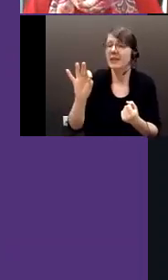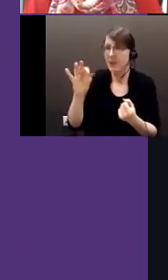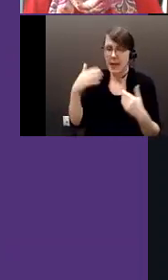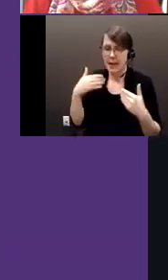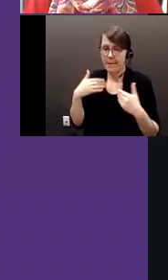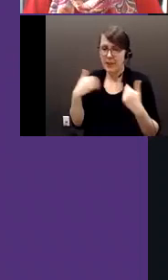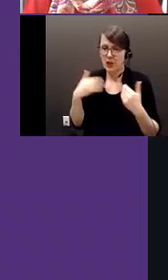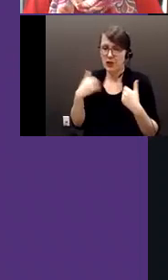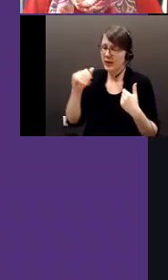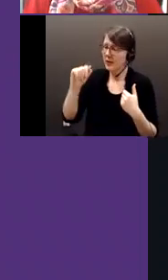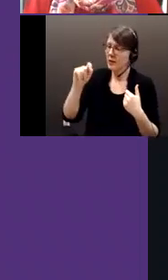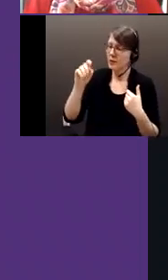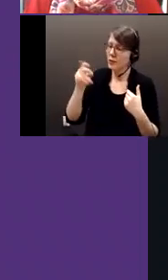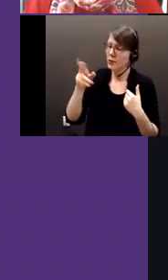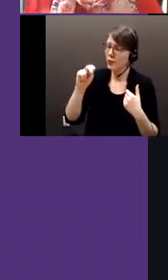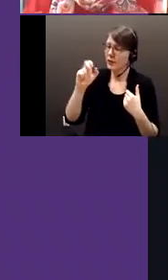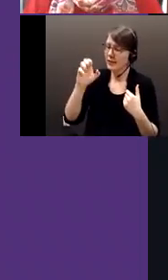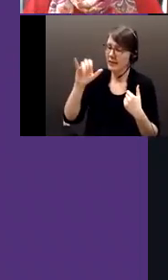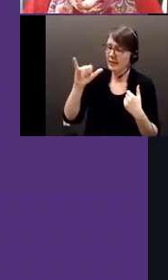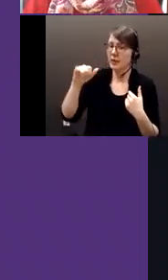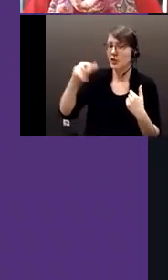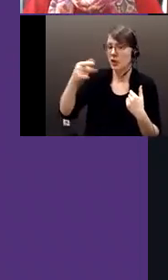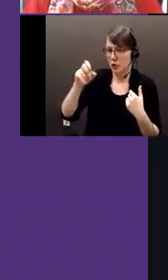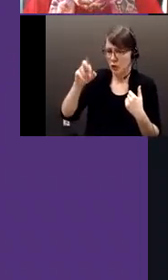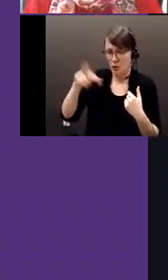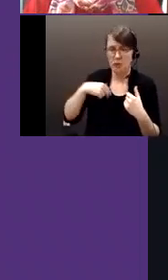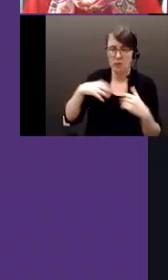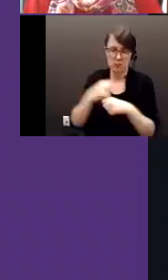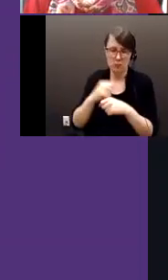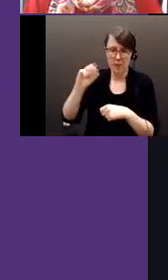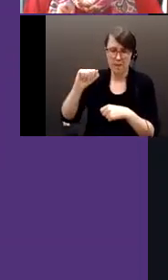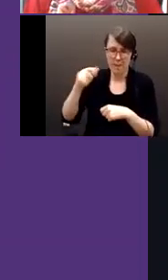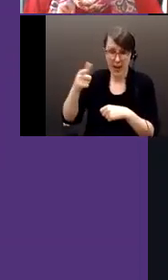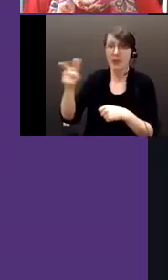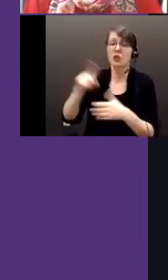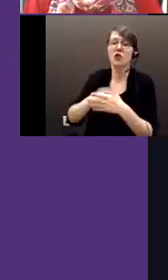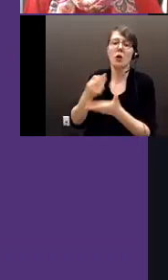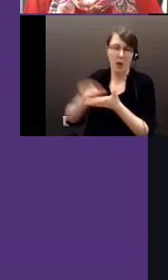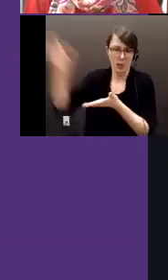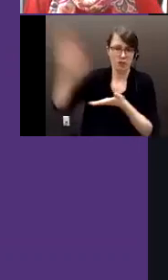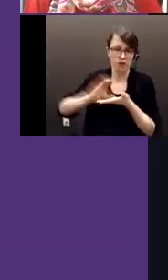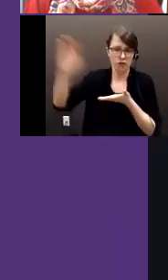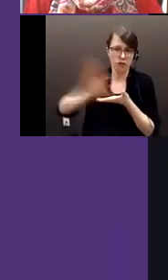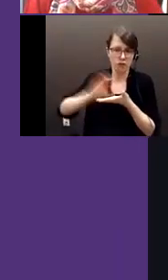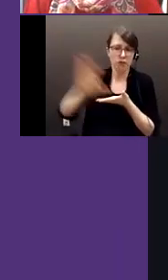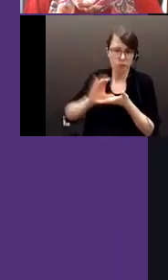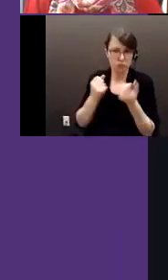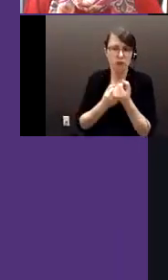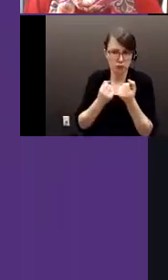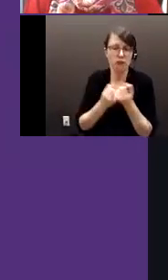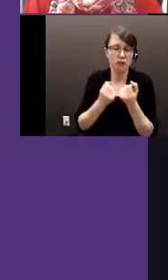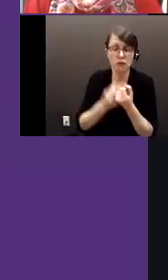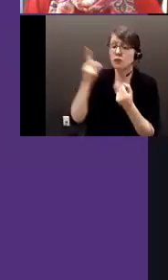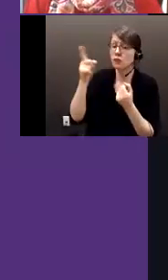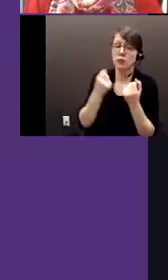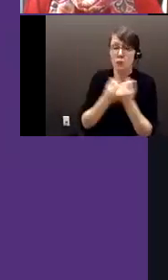of the Attorney General. We call them MAG. MAG, of course, is the one that supports all the programs and services